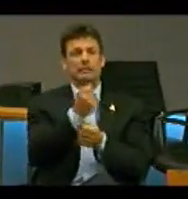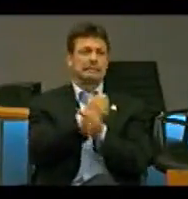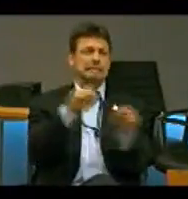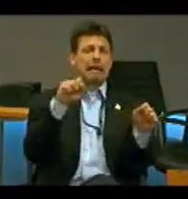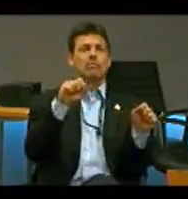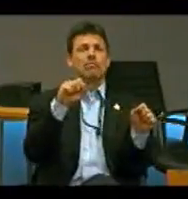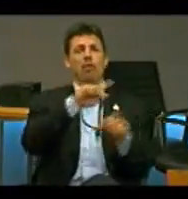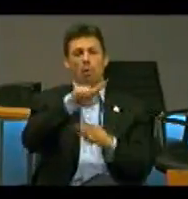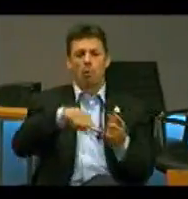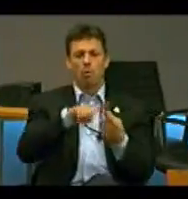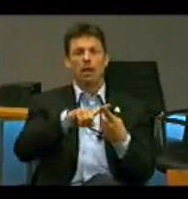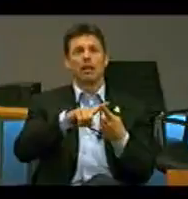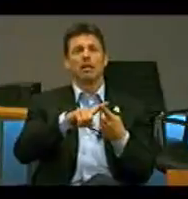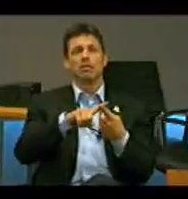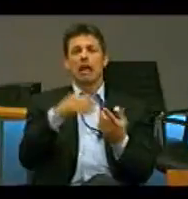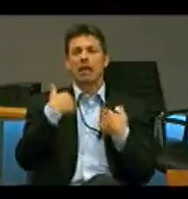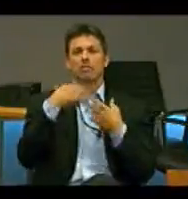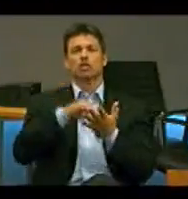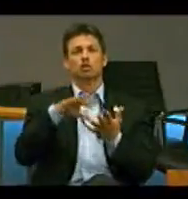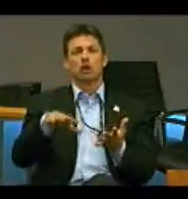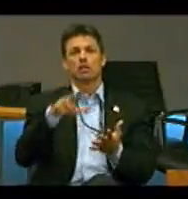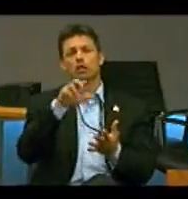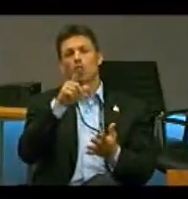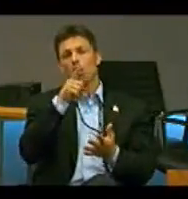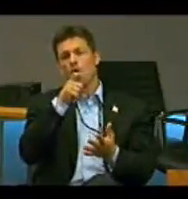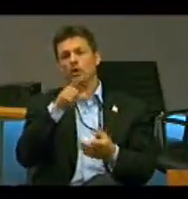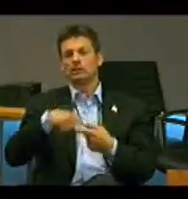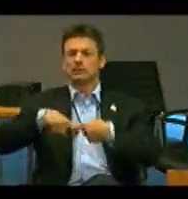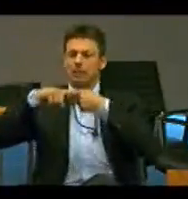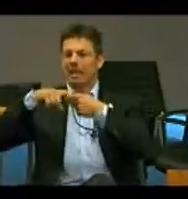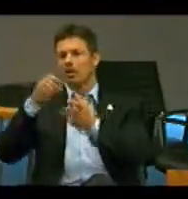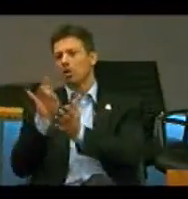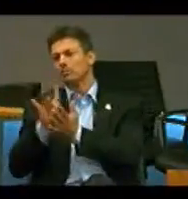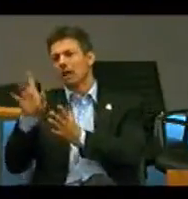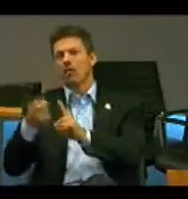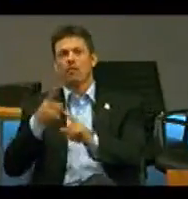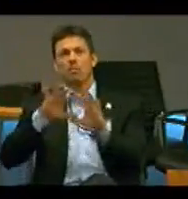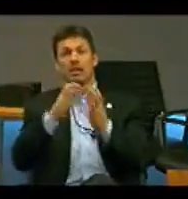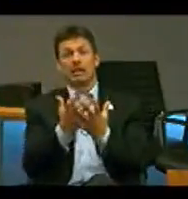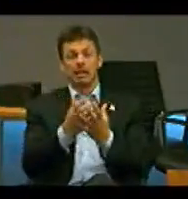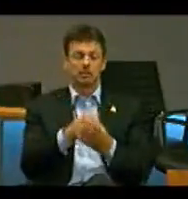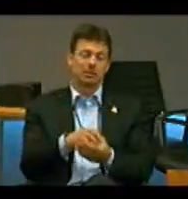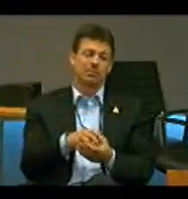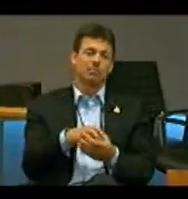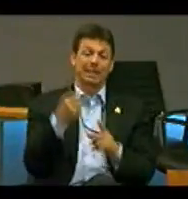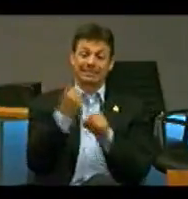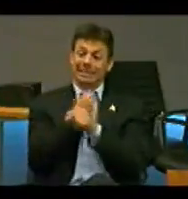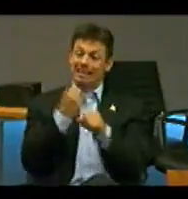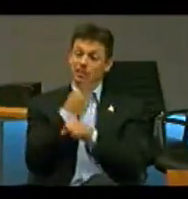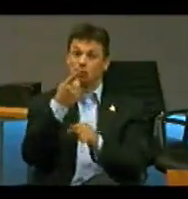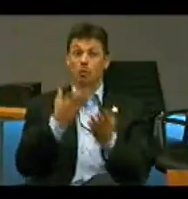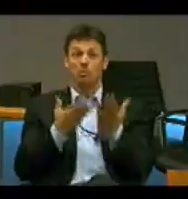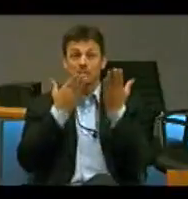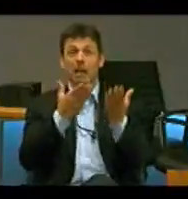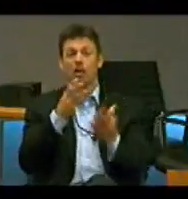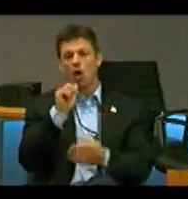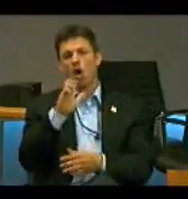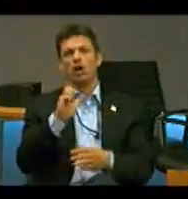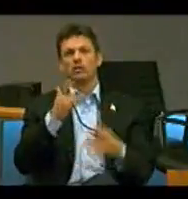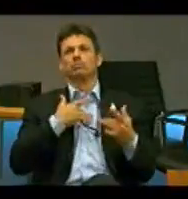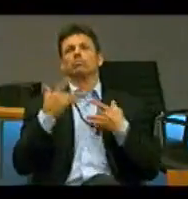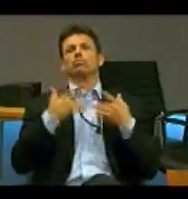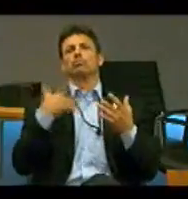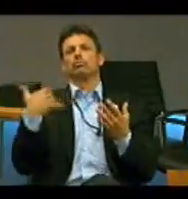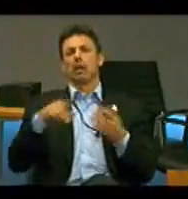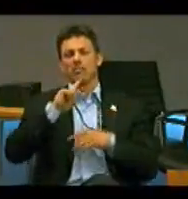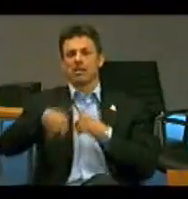safer when there are students who are suspended or expelled or not in the classroom, the stats that you presented are certainly concerning about the kinds